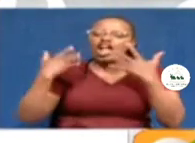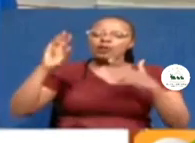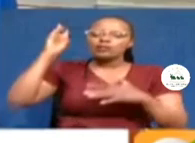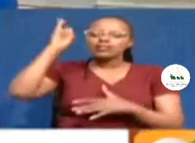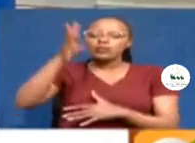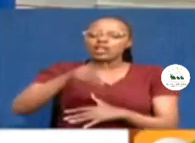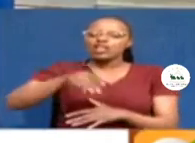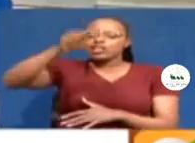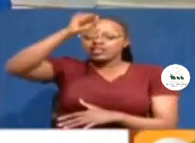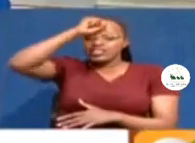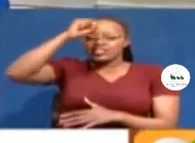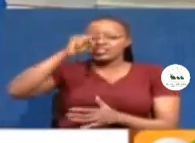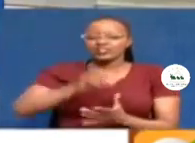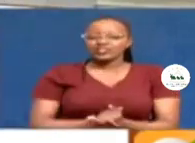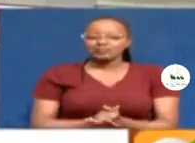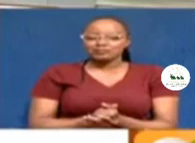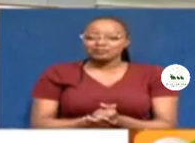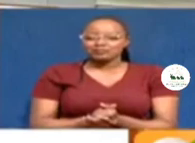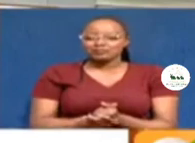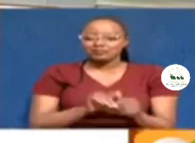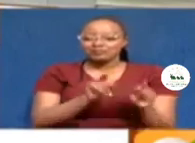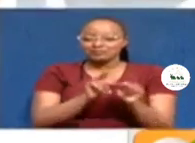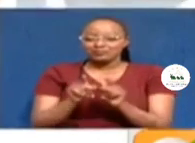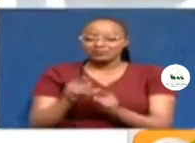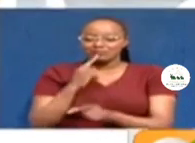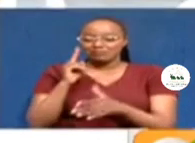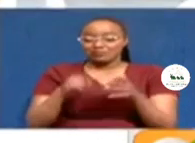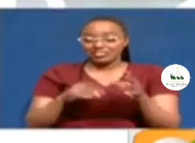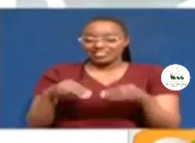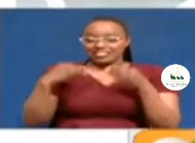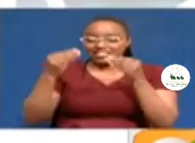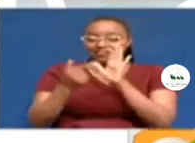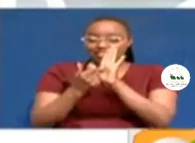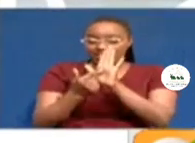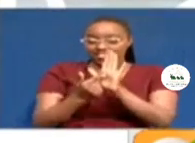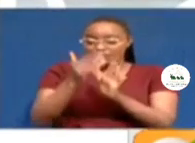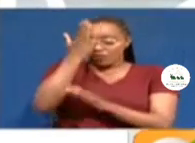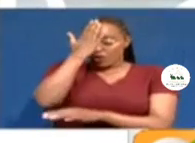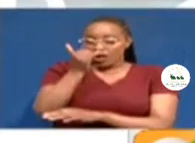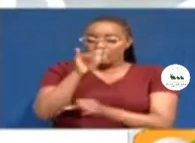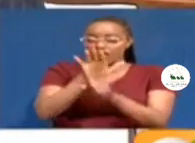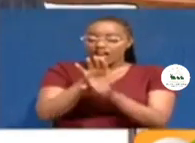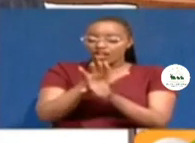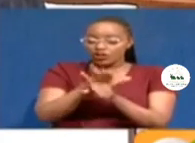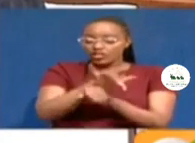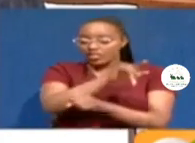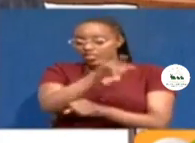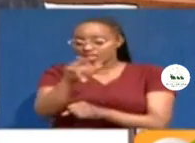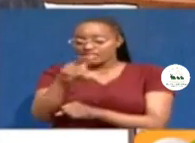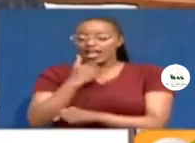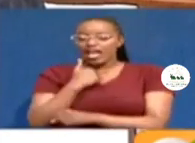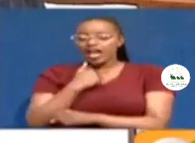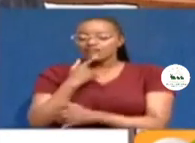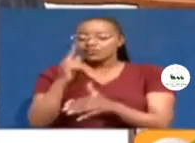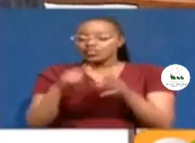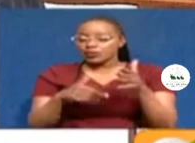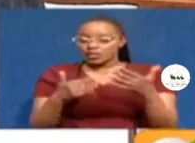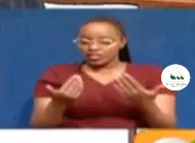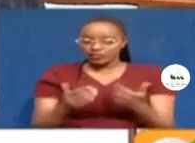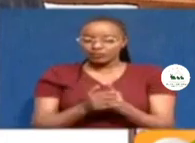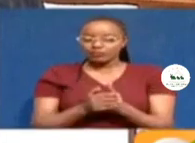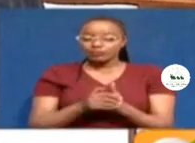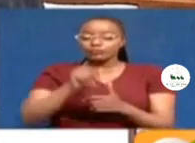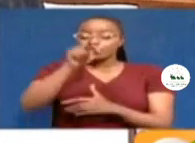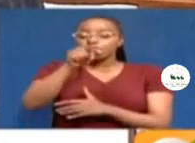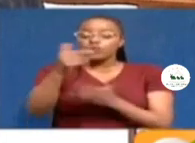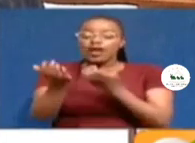lose, idiot. So, and I give that example because many are up to say, you are